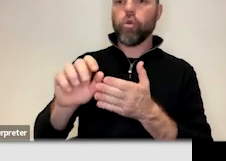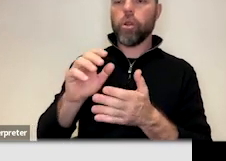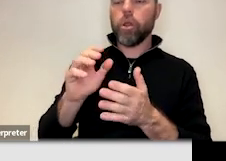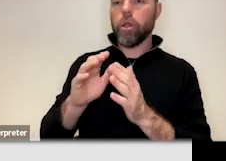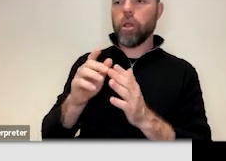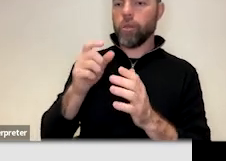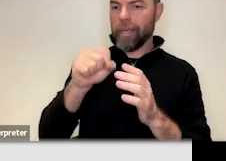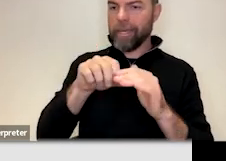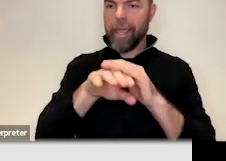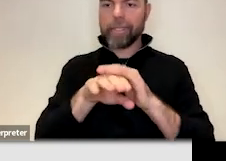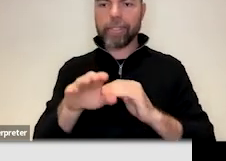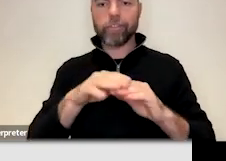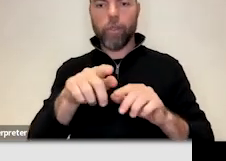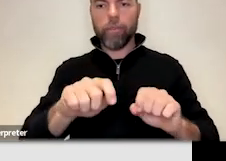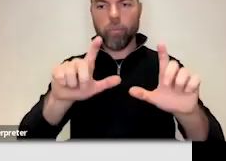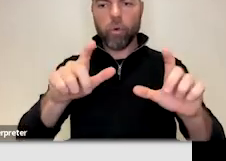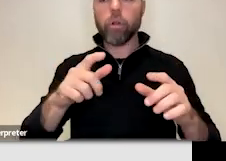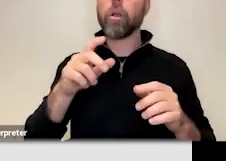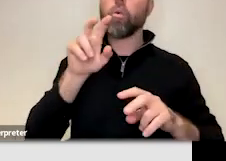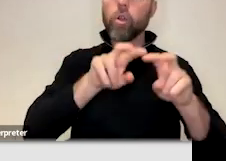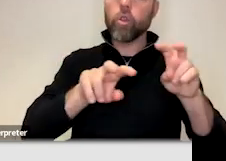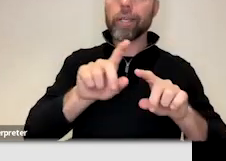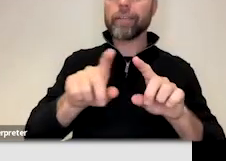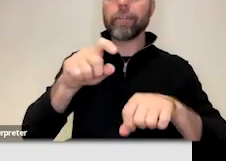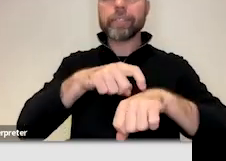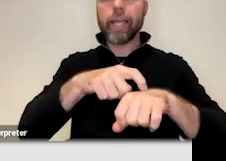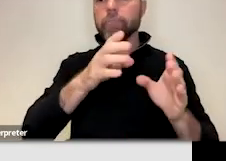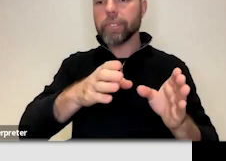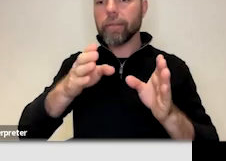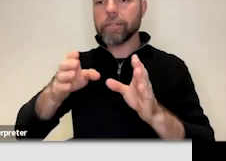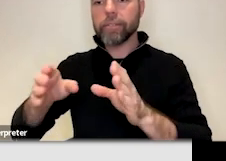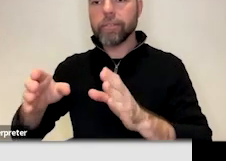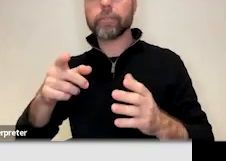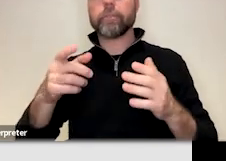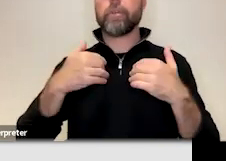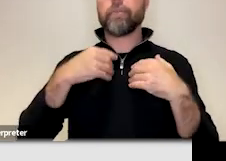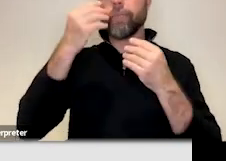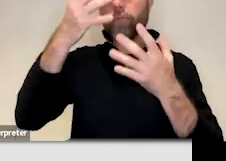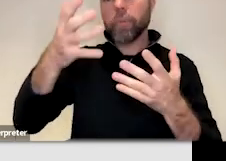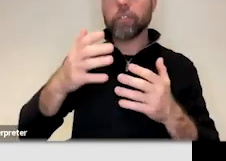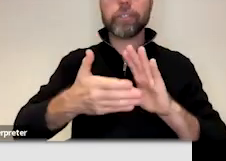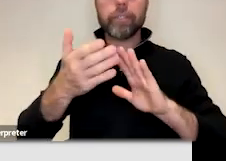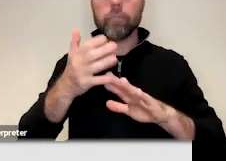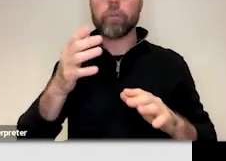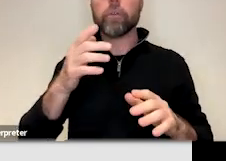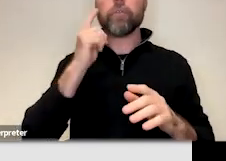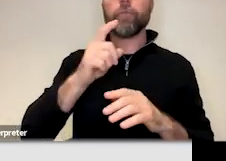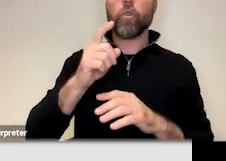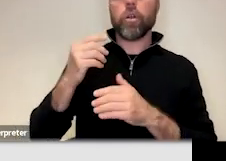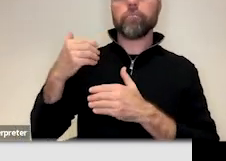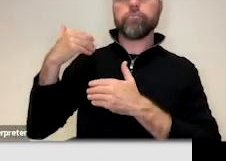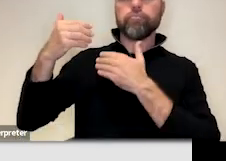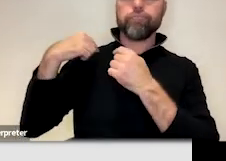portal. We look at different time slices or different time frames. So we have information of simulations run for historical